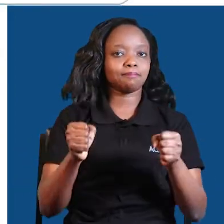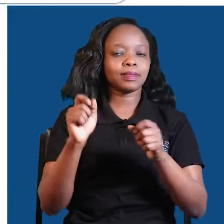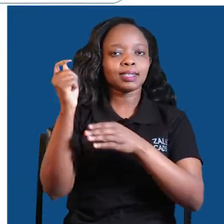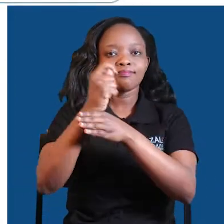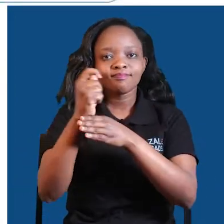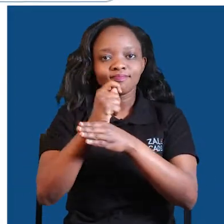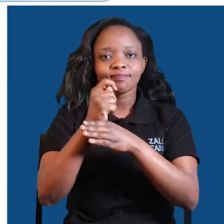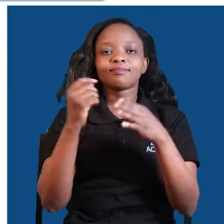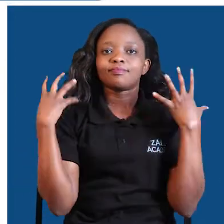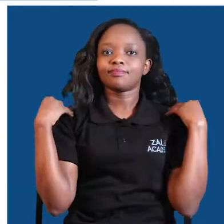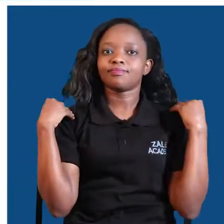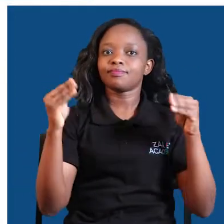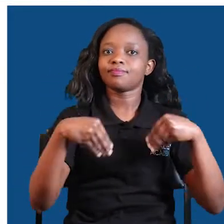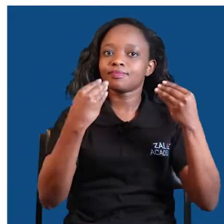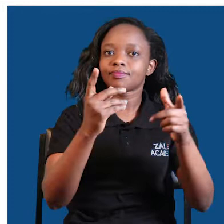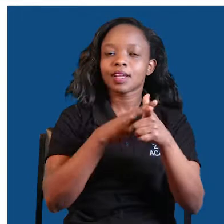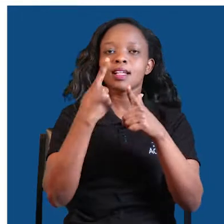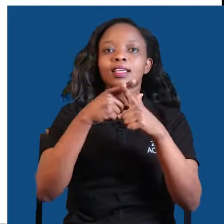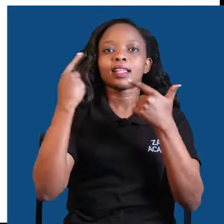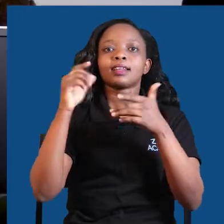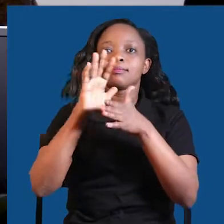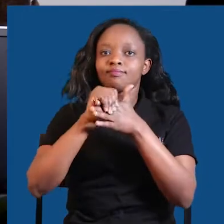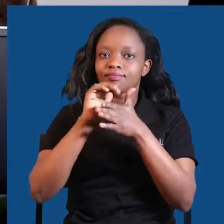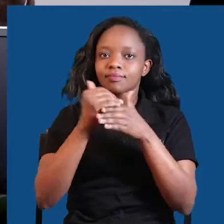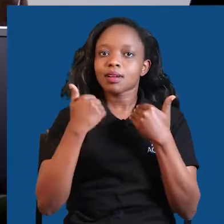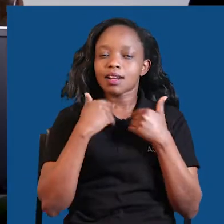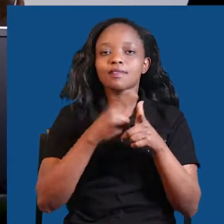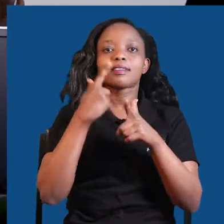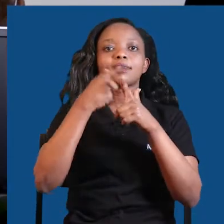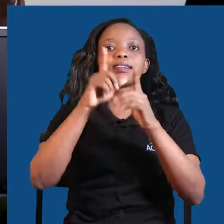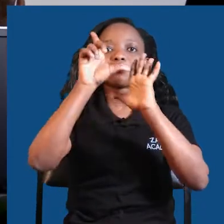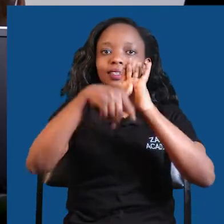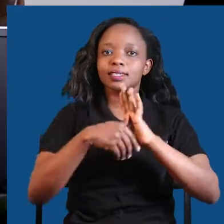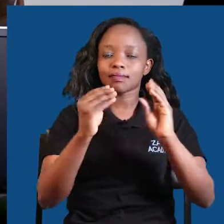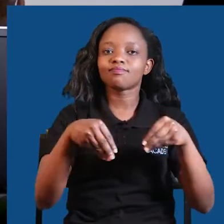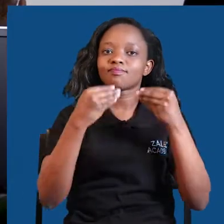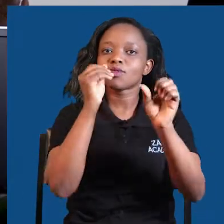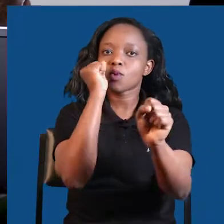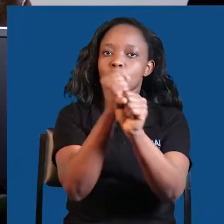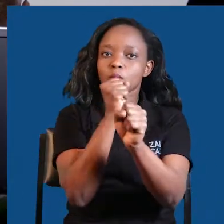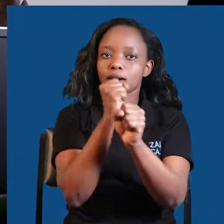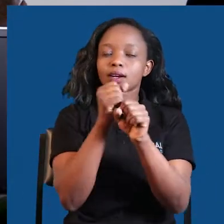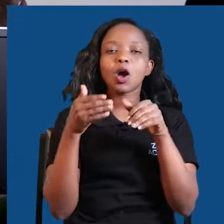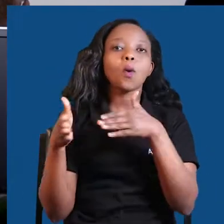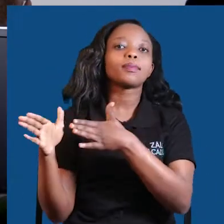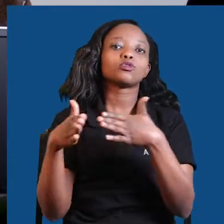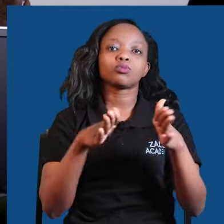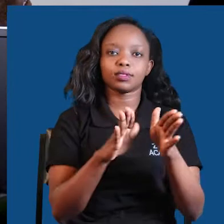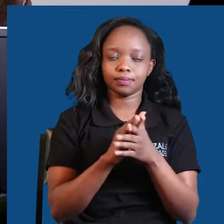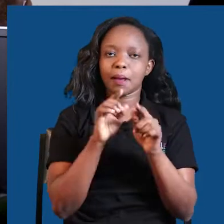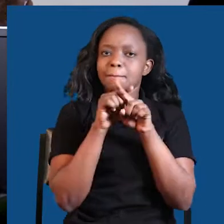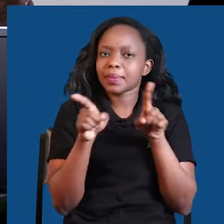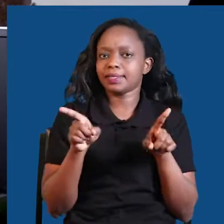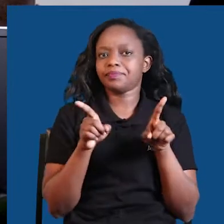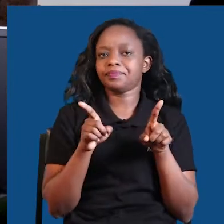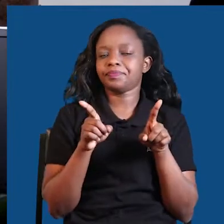We train you, we attach you, and then we intern you, and eventually we place you for job